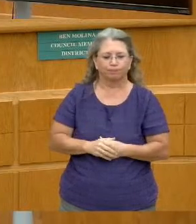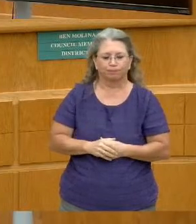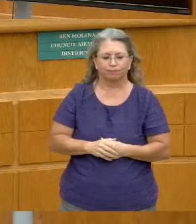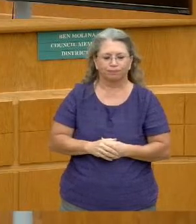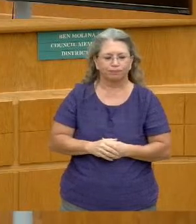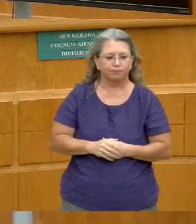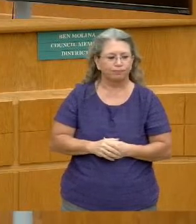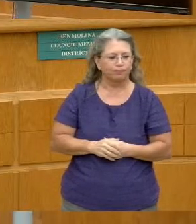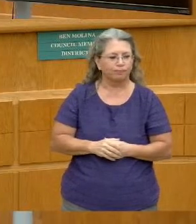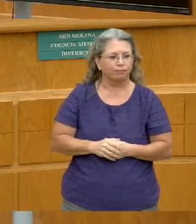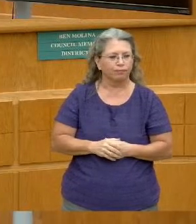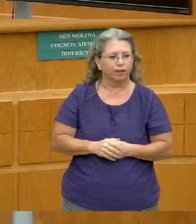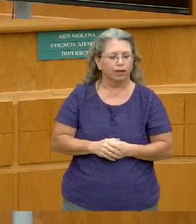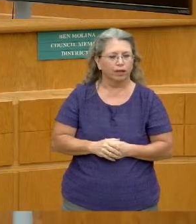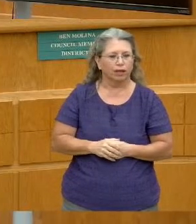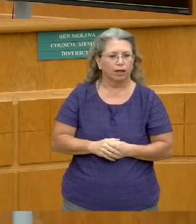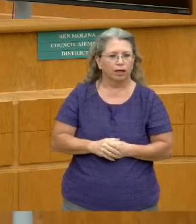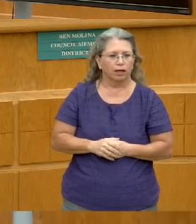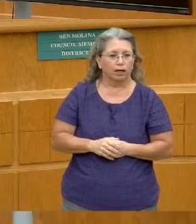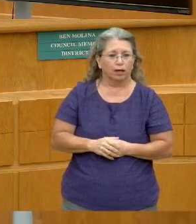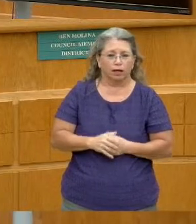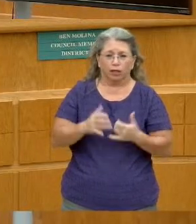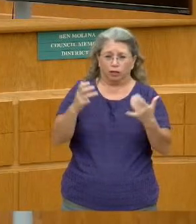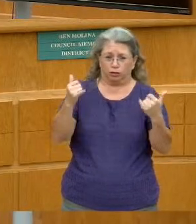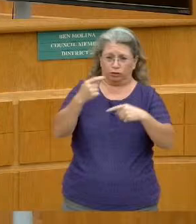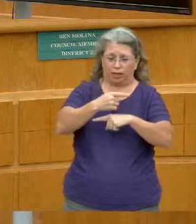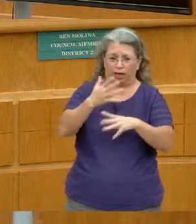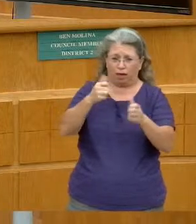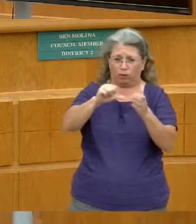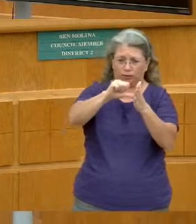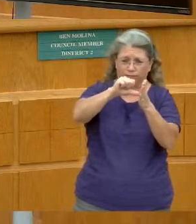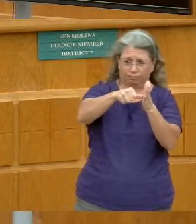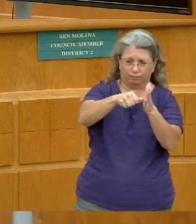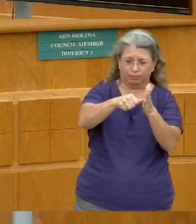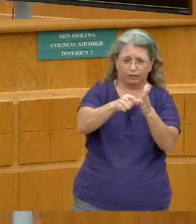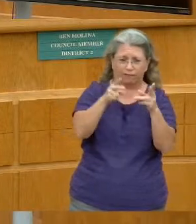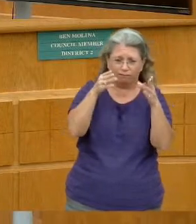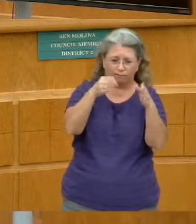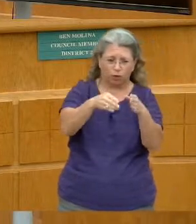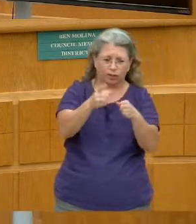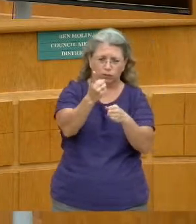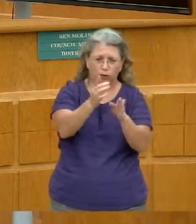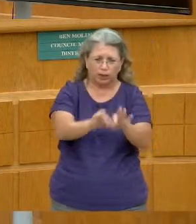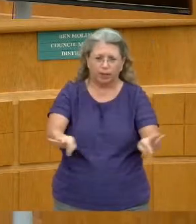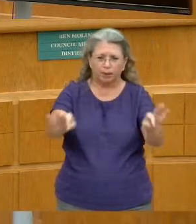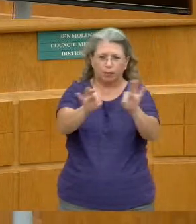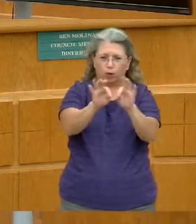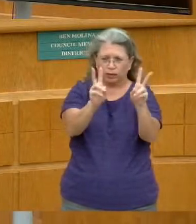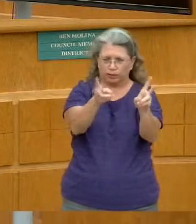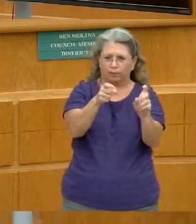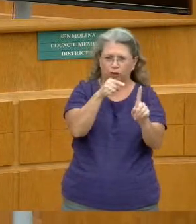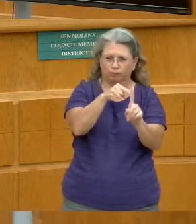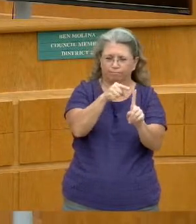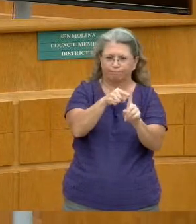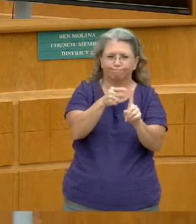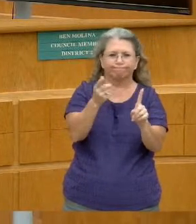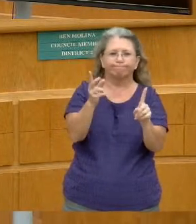Today, I want to focus on one really important subject matter, and that is a call to